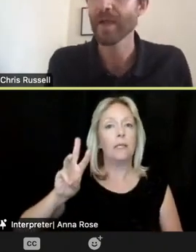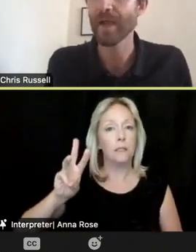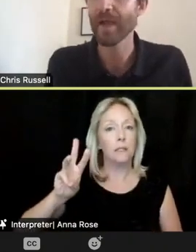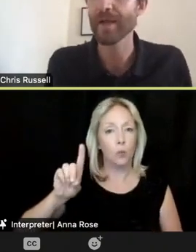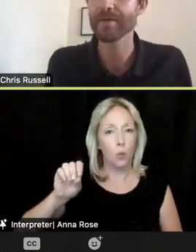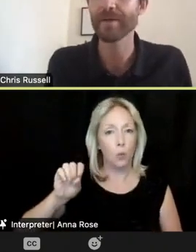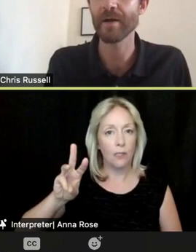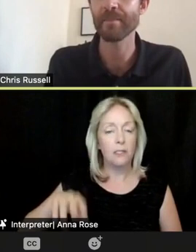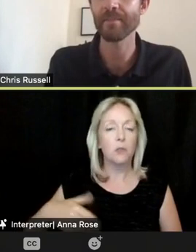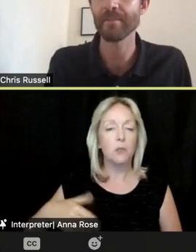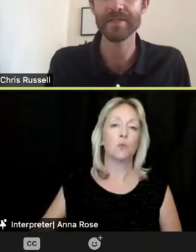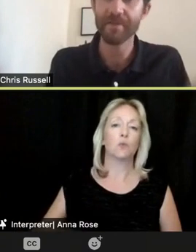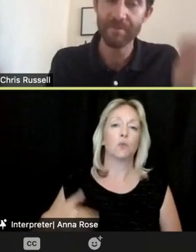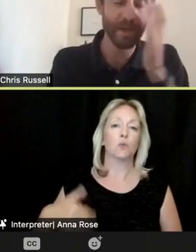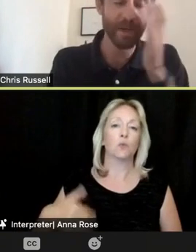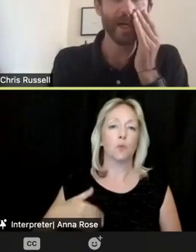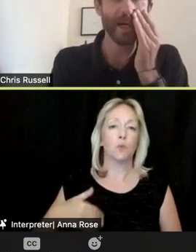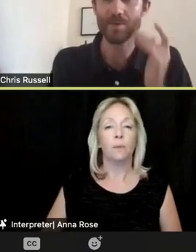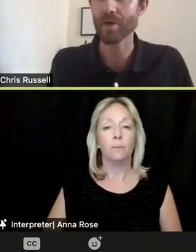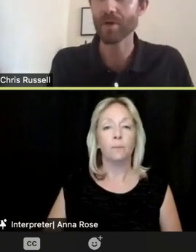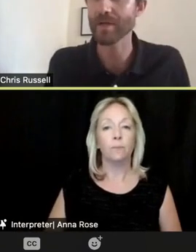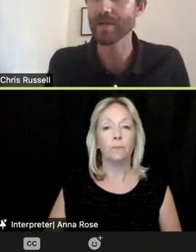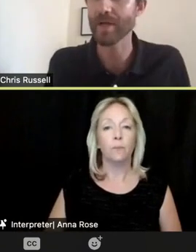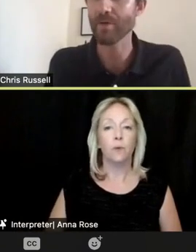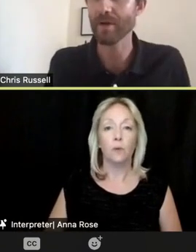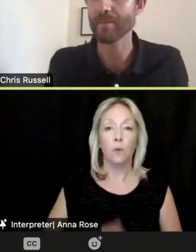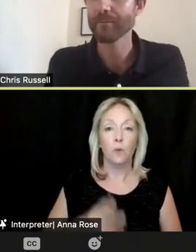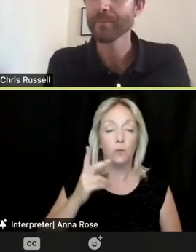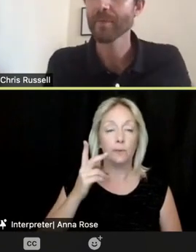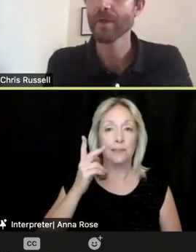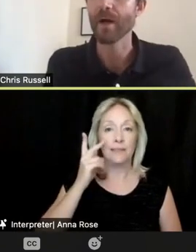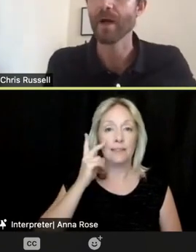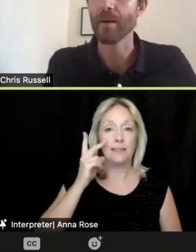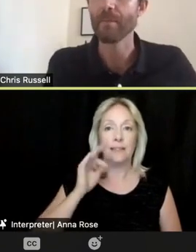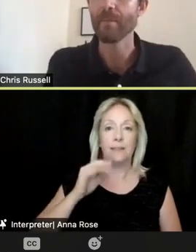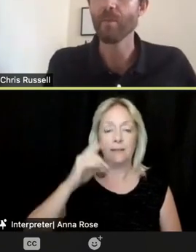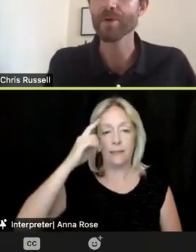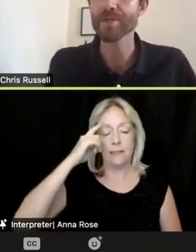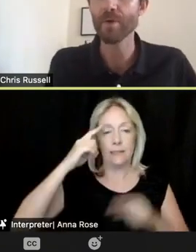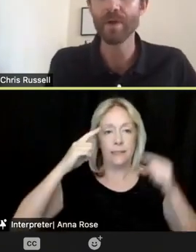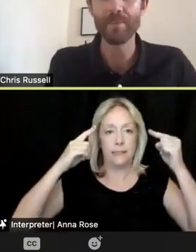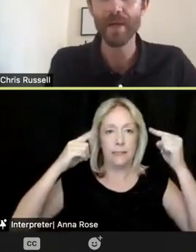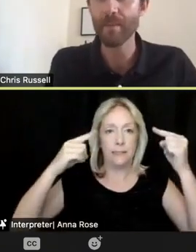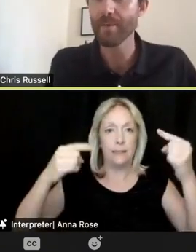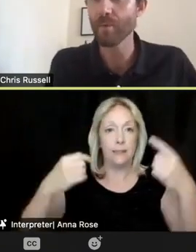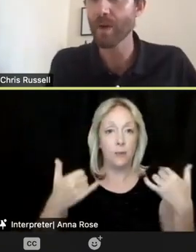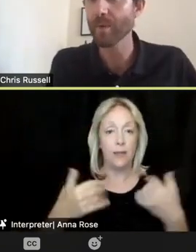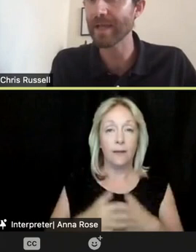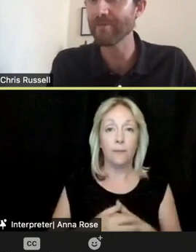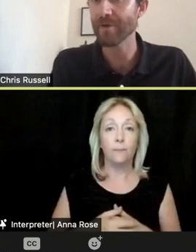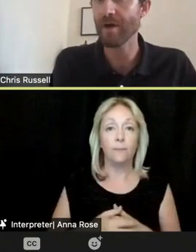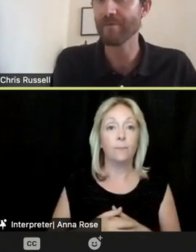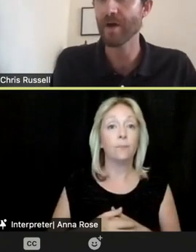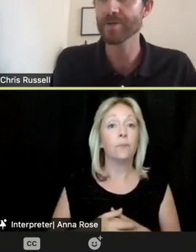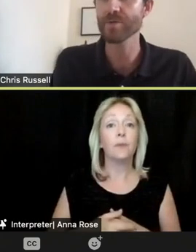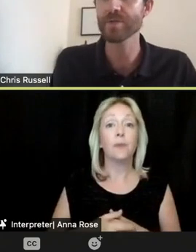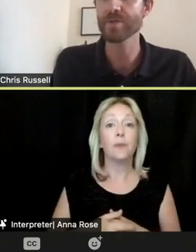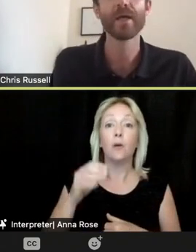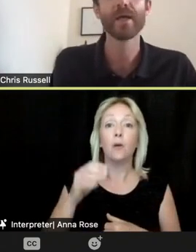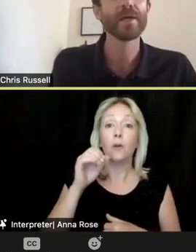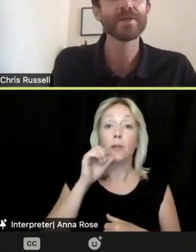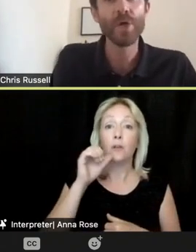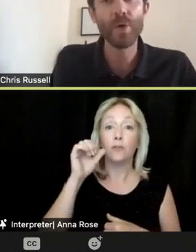apparently. And let's see if my brain is working today or not. We're just going to pick up where we left off